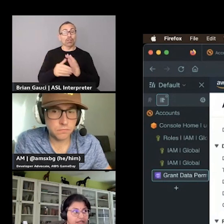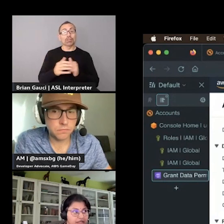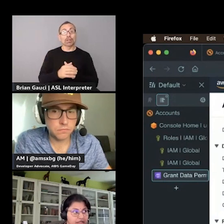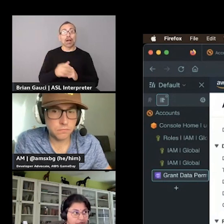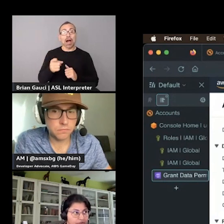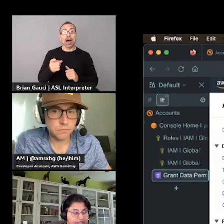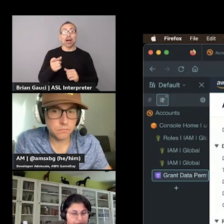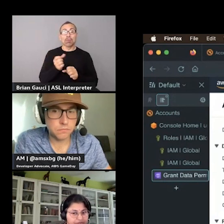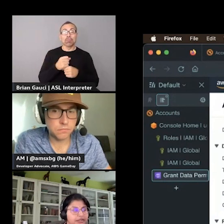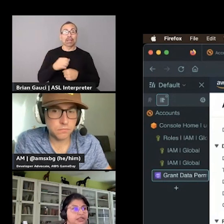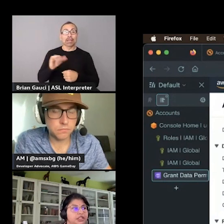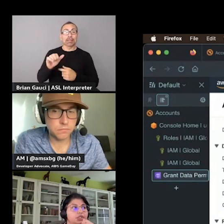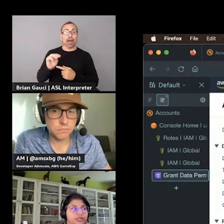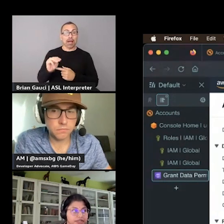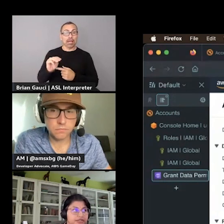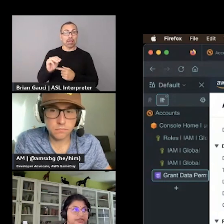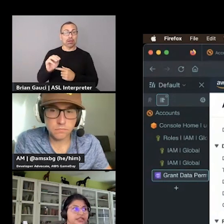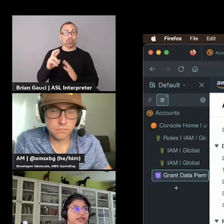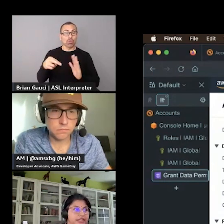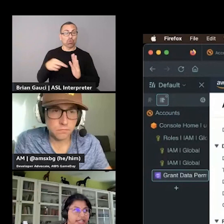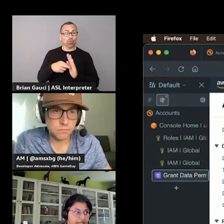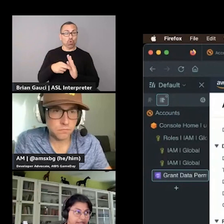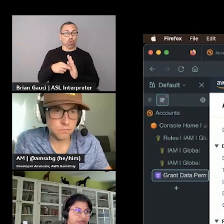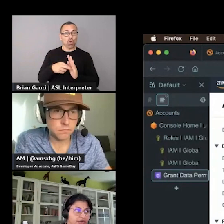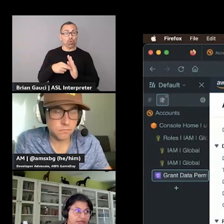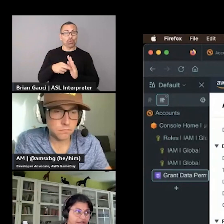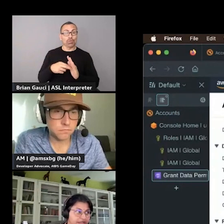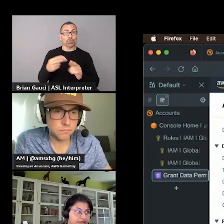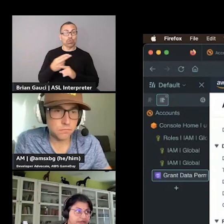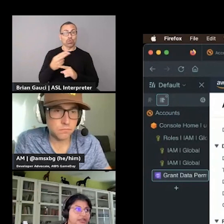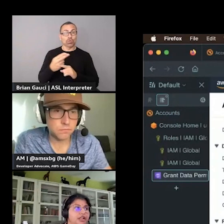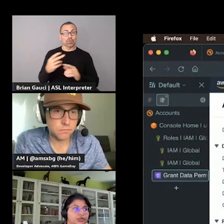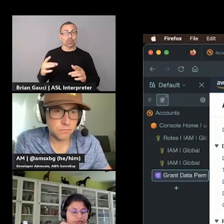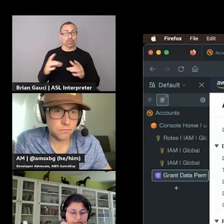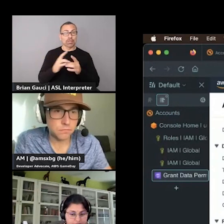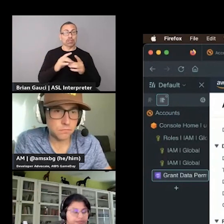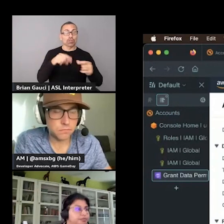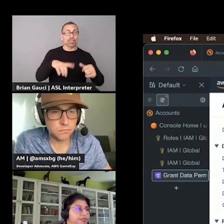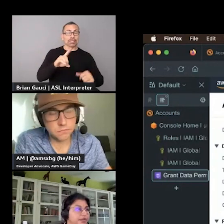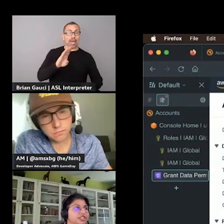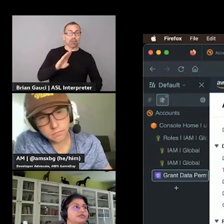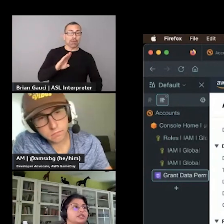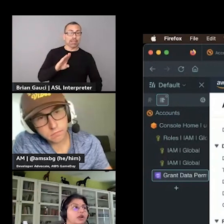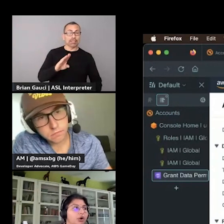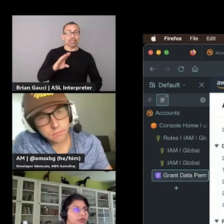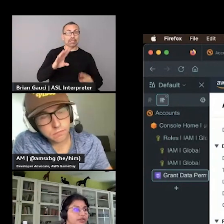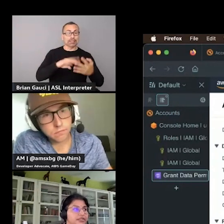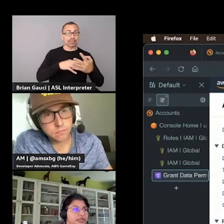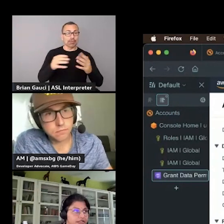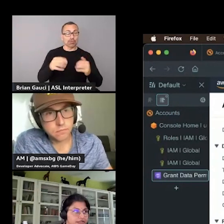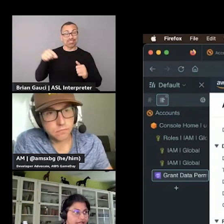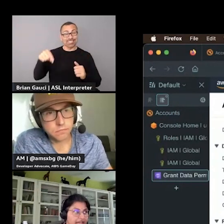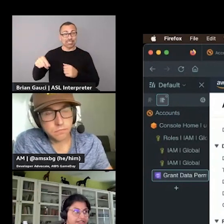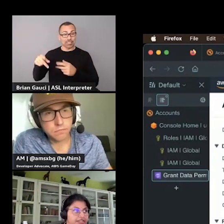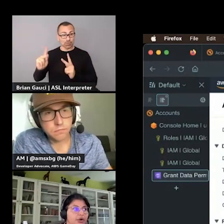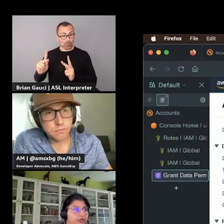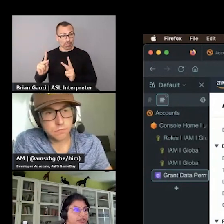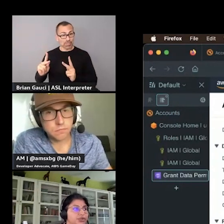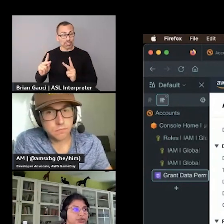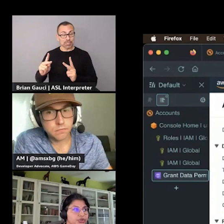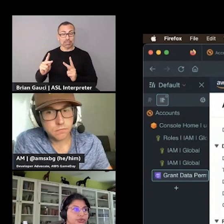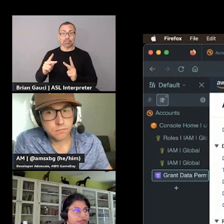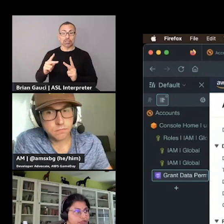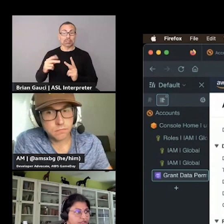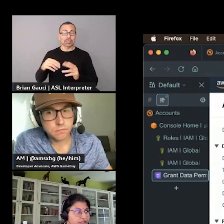IAM role and user to this database or table. So this permission will always, this access